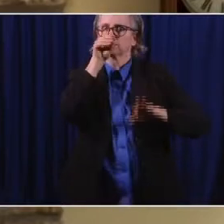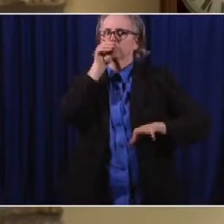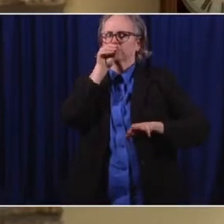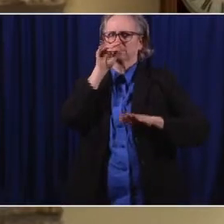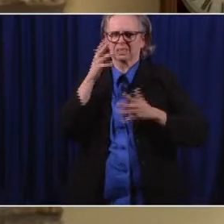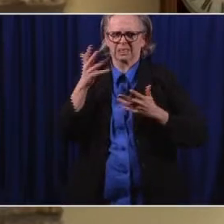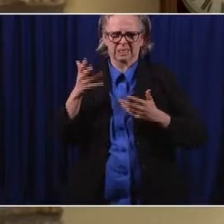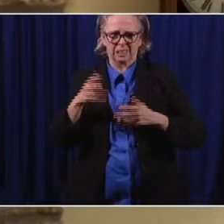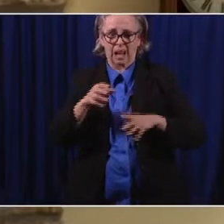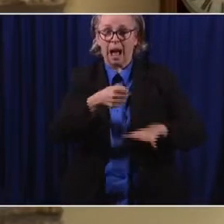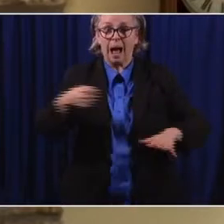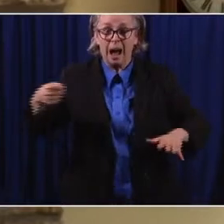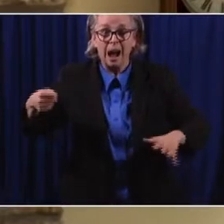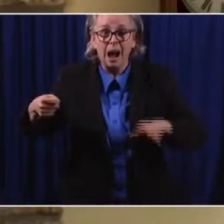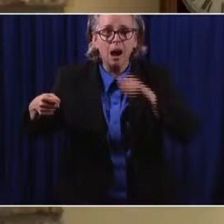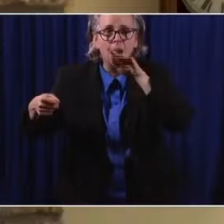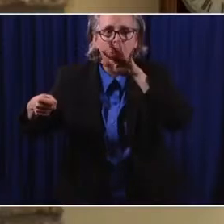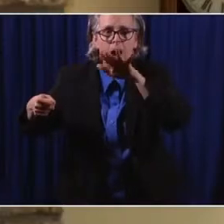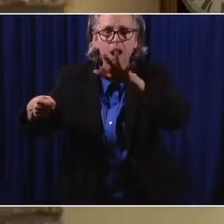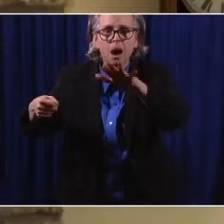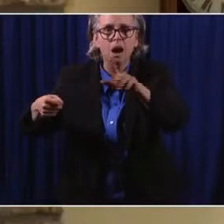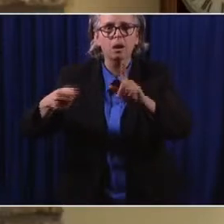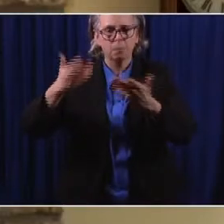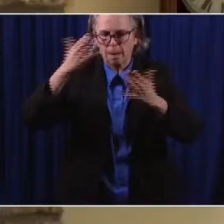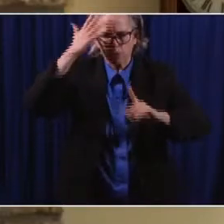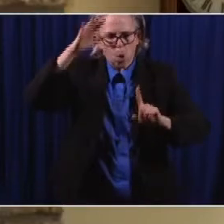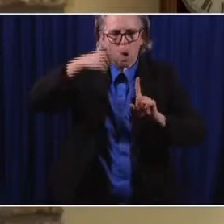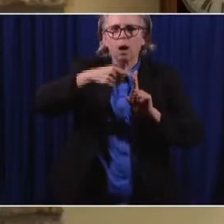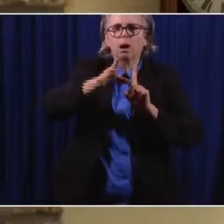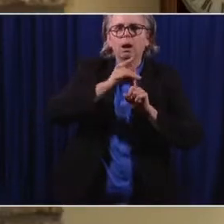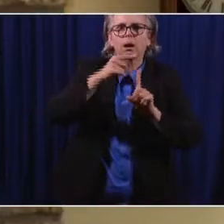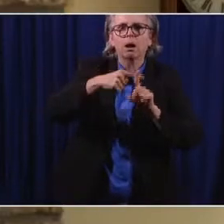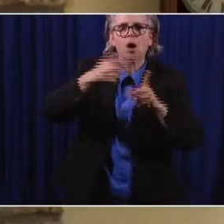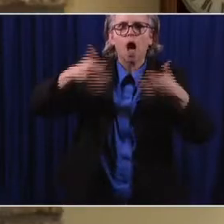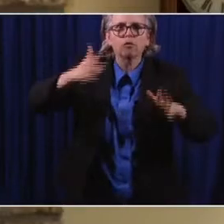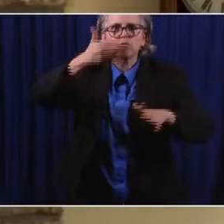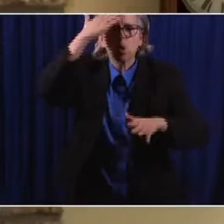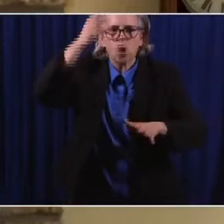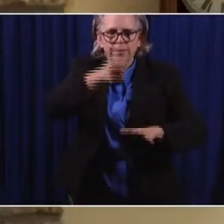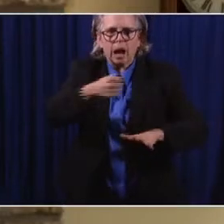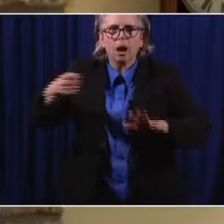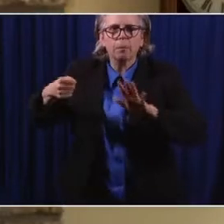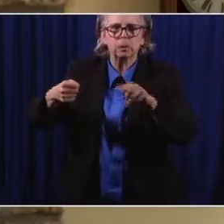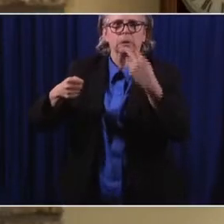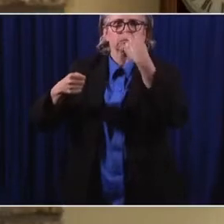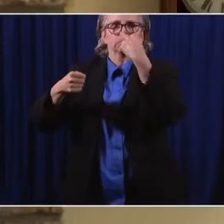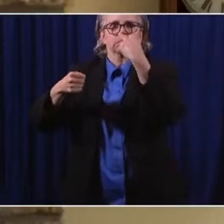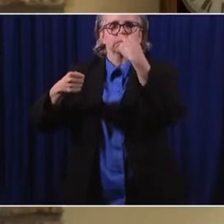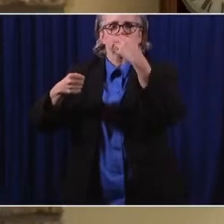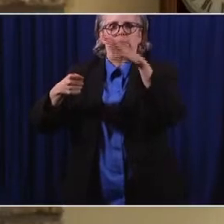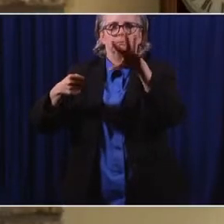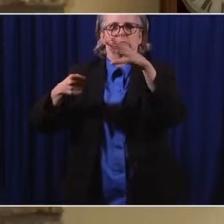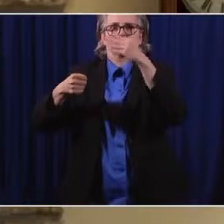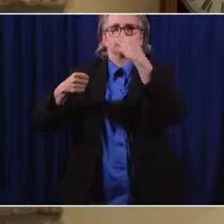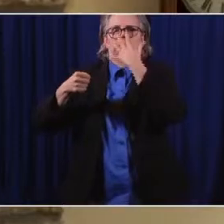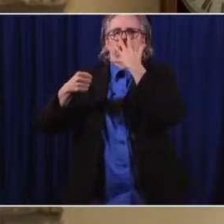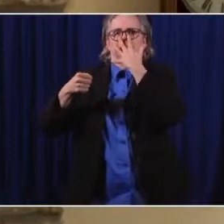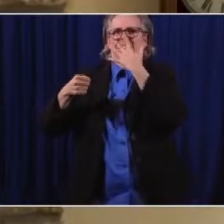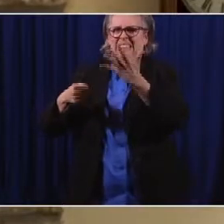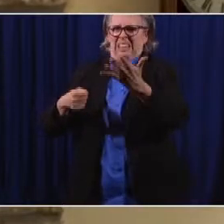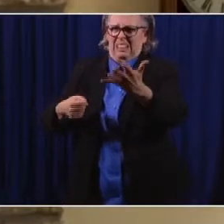We try to help families make these decisions based upon, is it your county high incidence? How high is